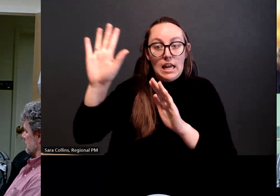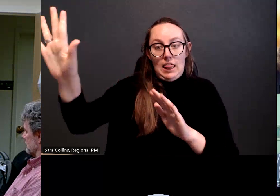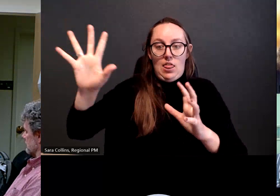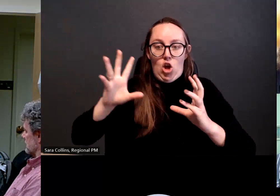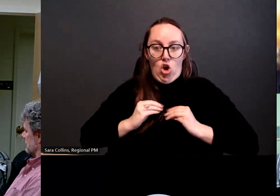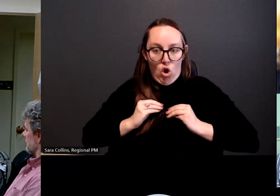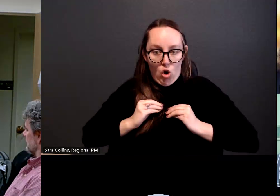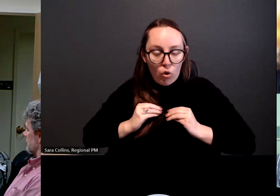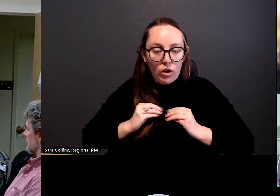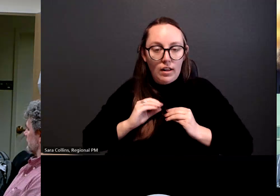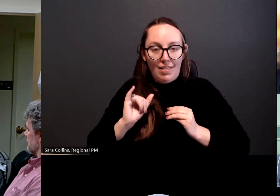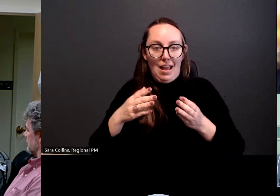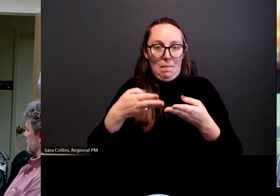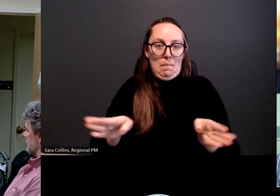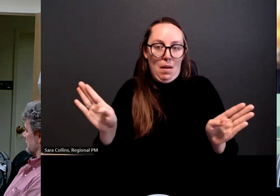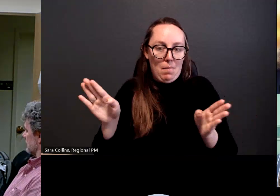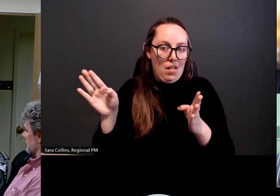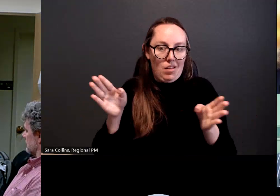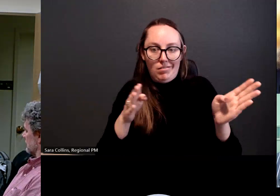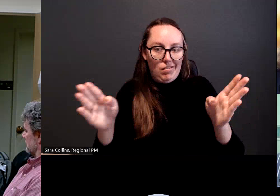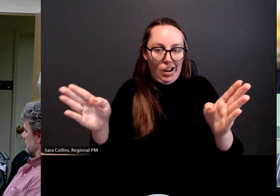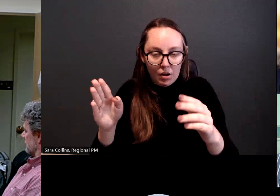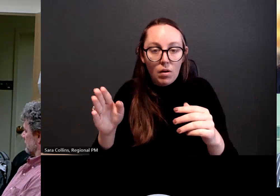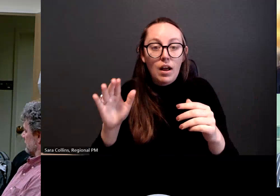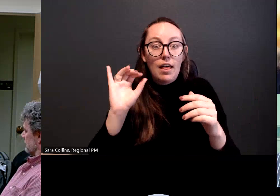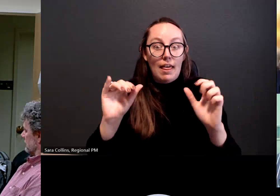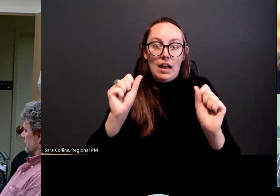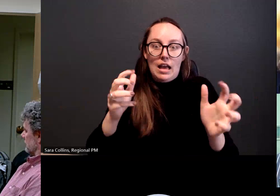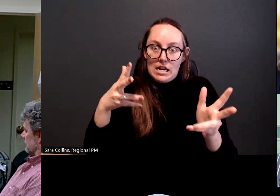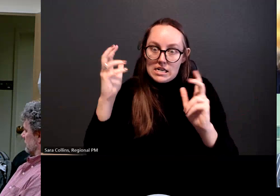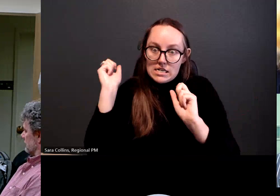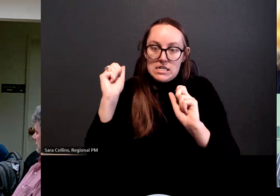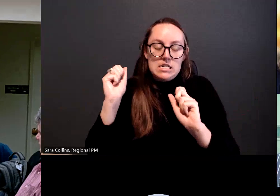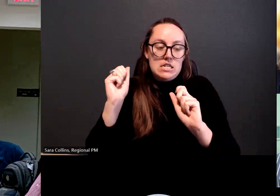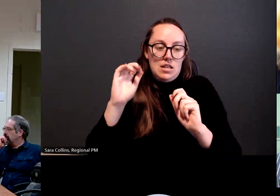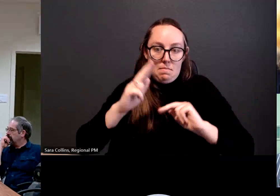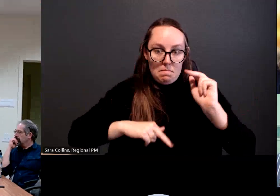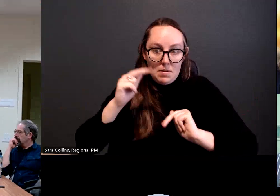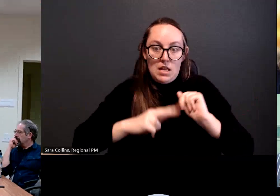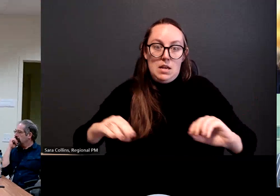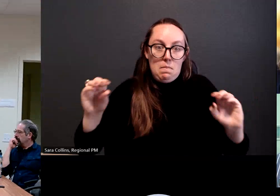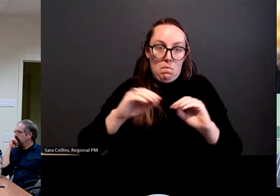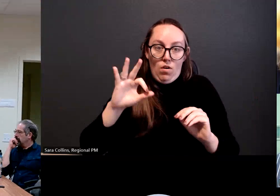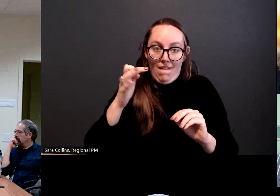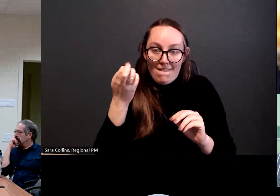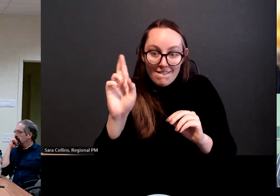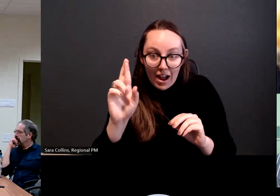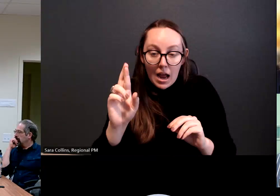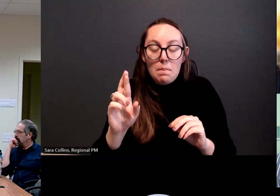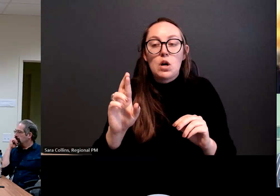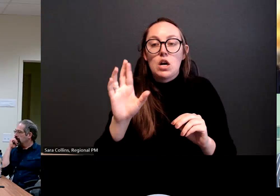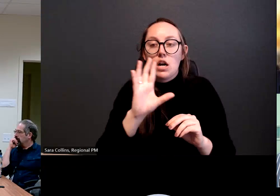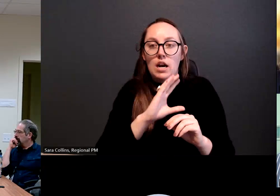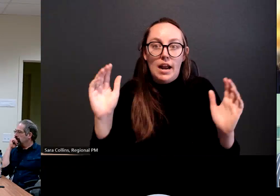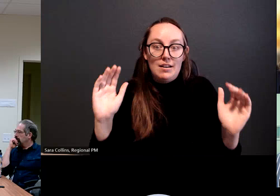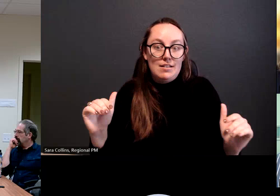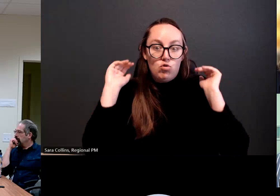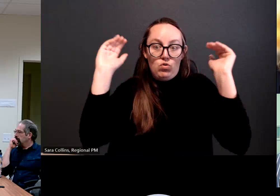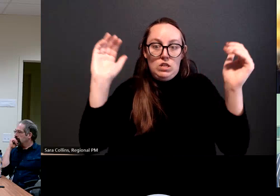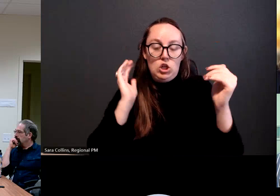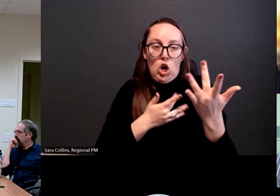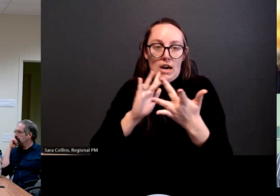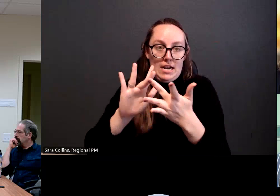opportunities for accelerating the build out of fiber optic broadband and for increasing network resiliency capacity. That was the